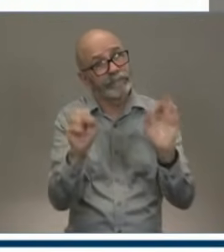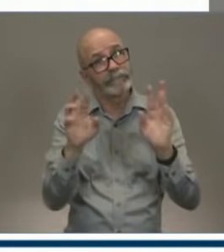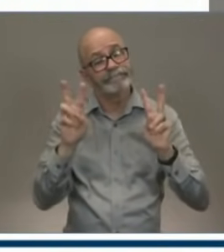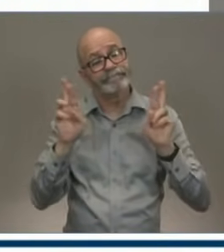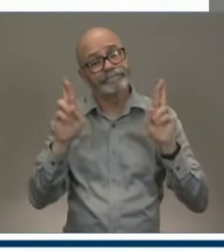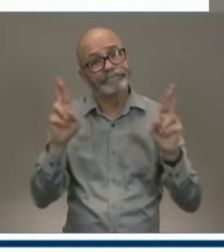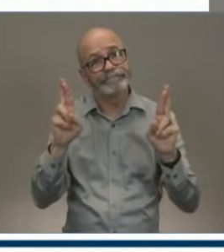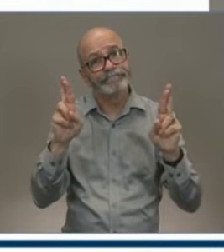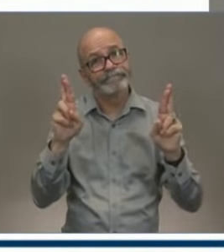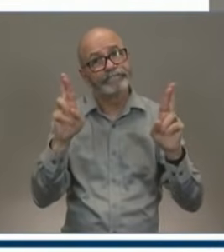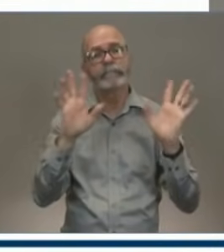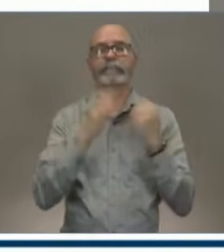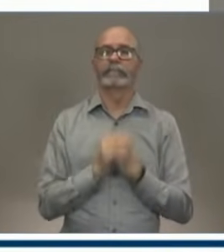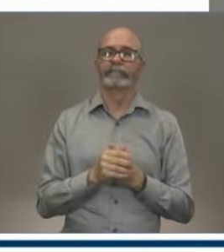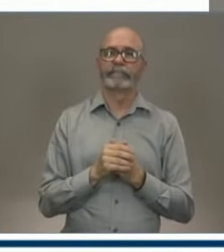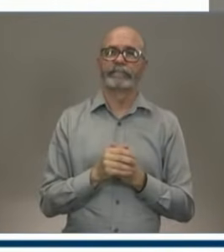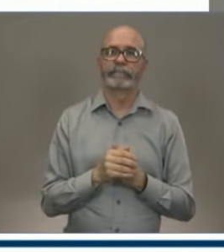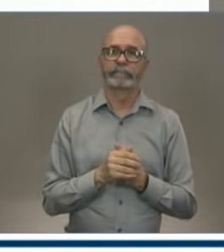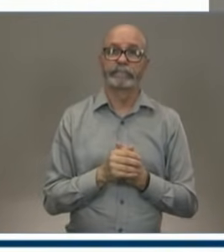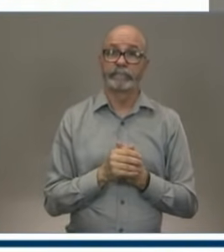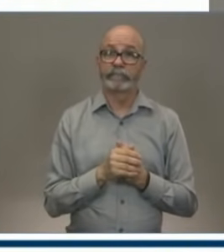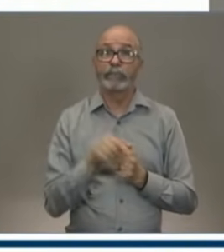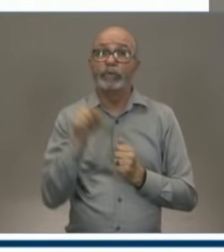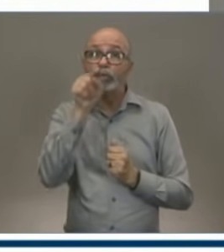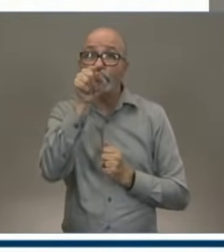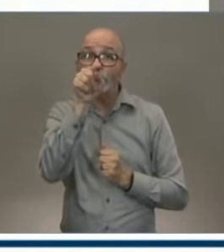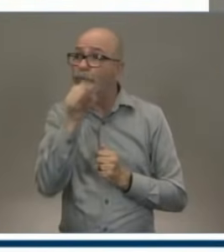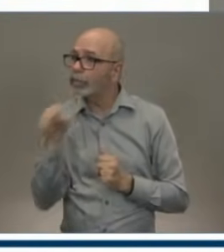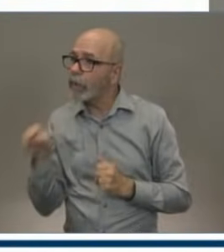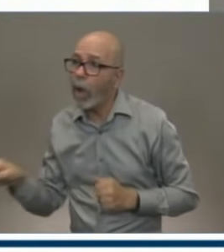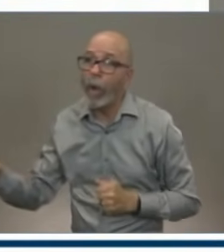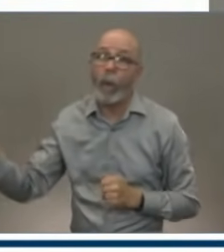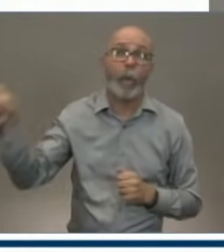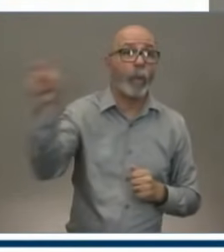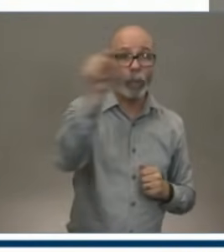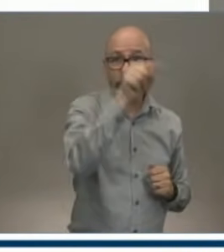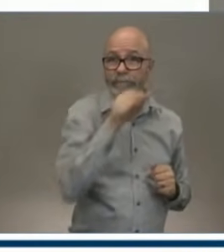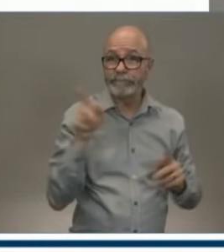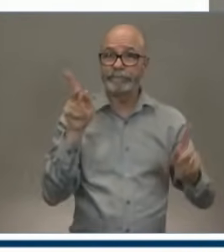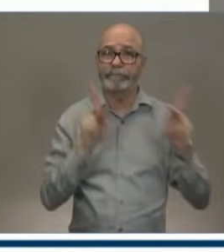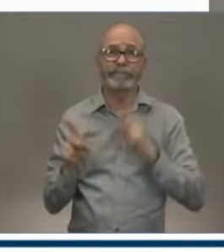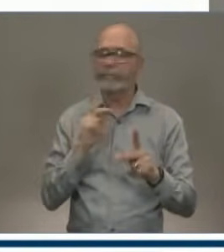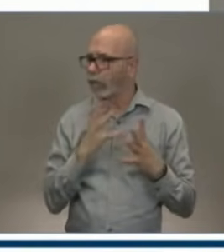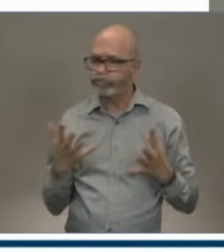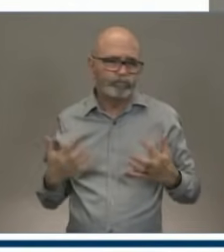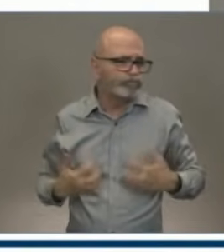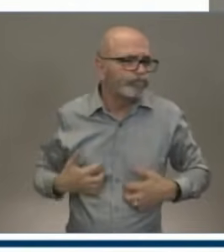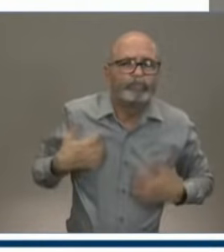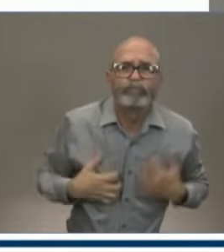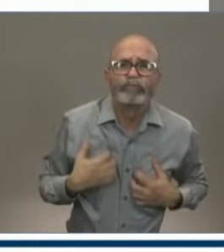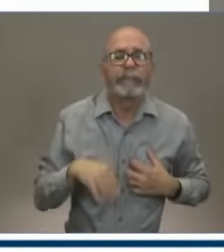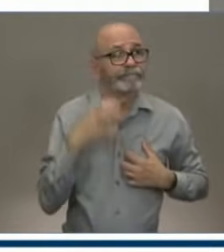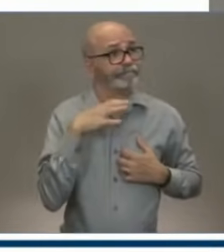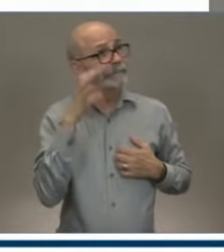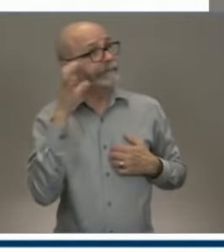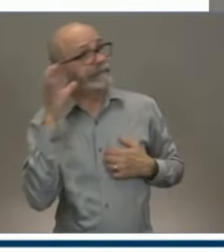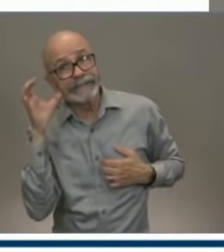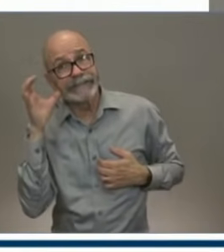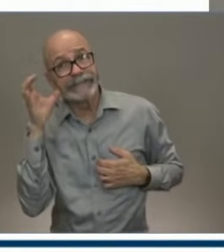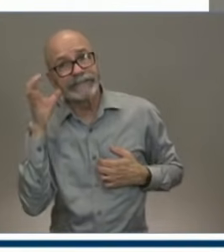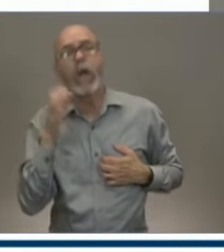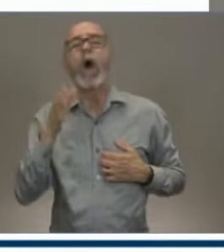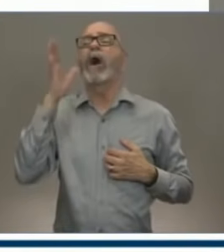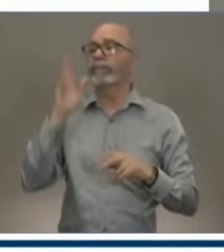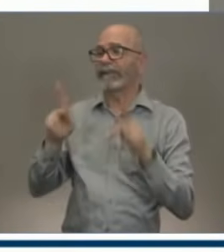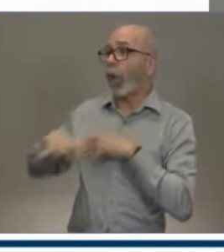others appreciate each and every time you individually rise to the challenge of dealing with COVID. This is how we will